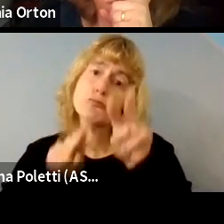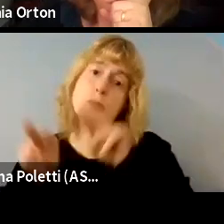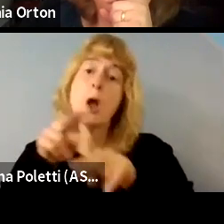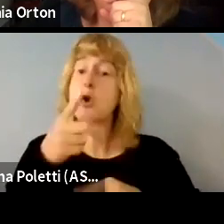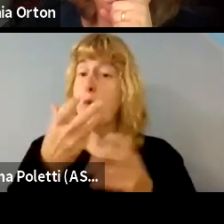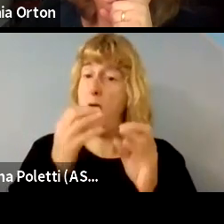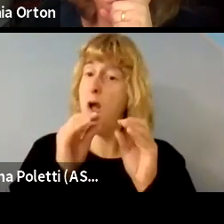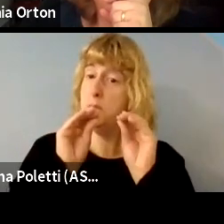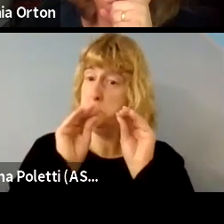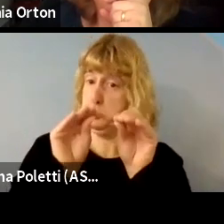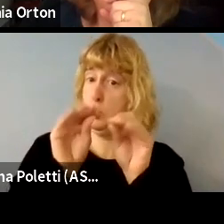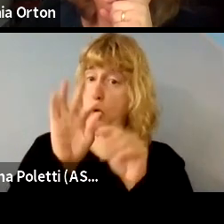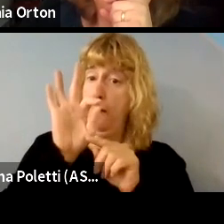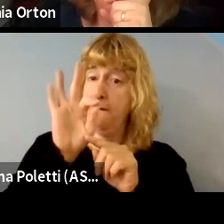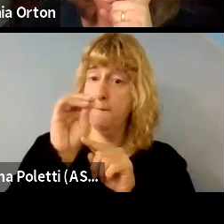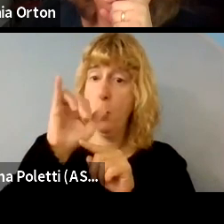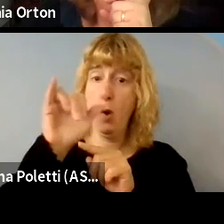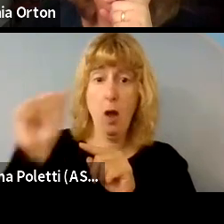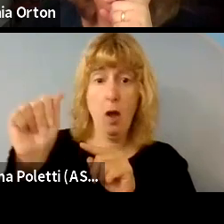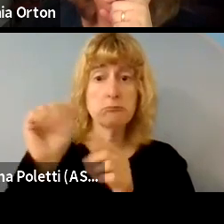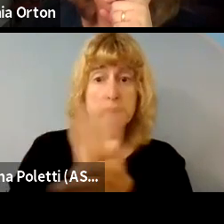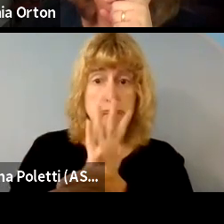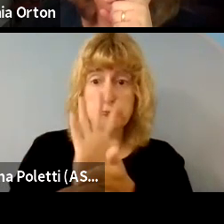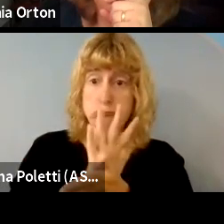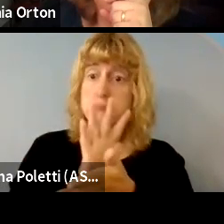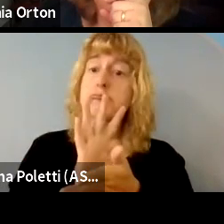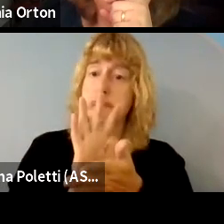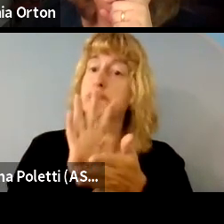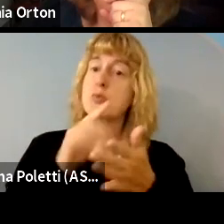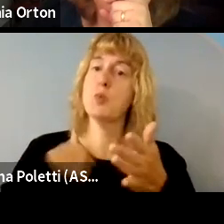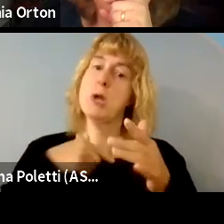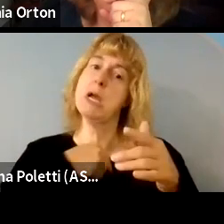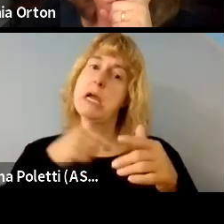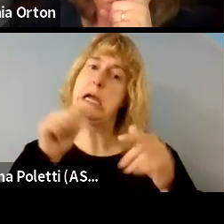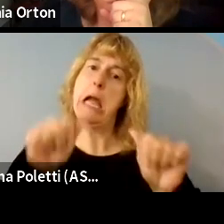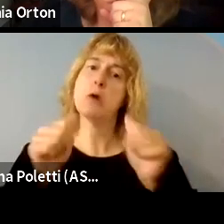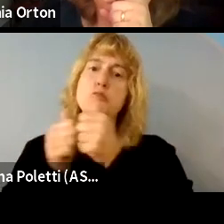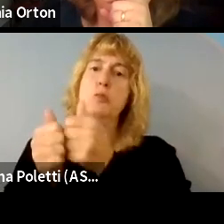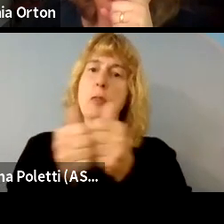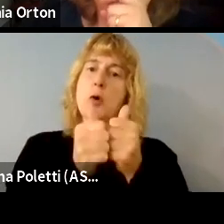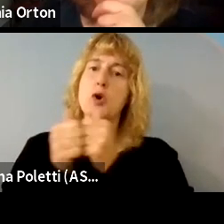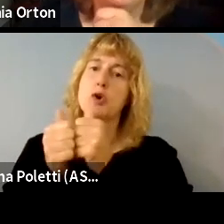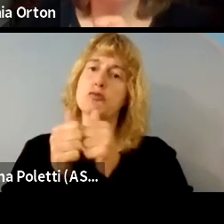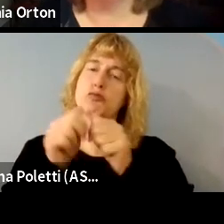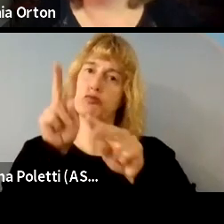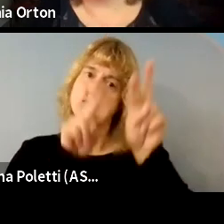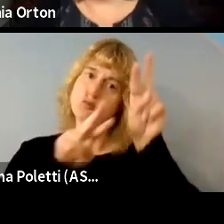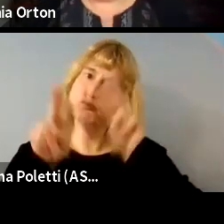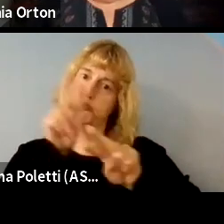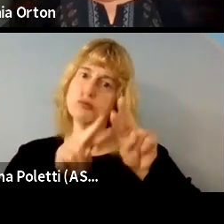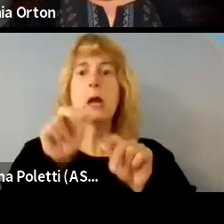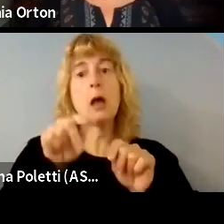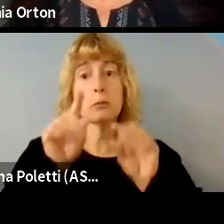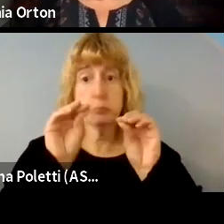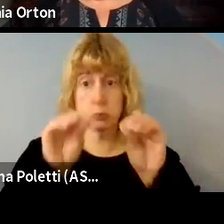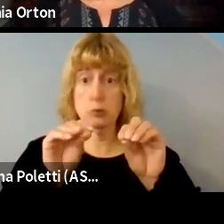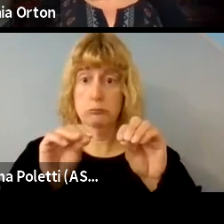FOIA handout, and then we can just scroll through it together, that might be helpful. Can you put that up on the screen?